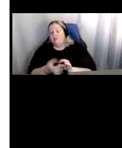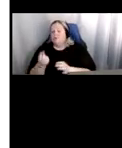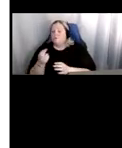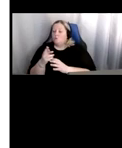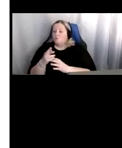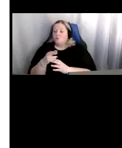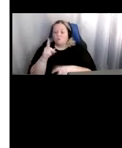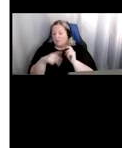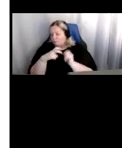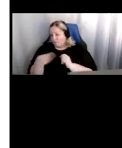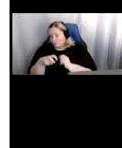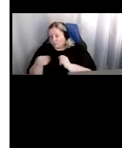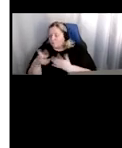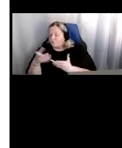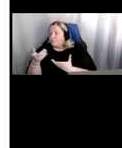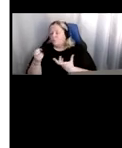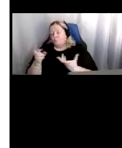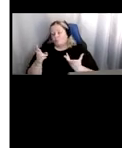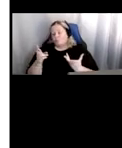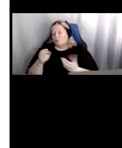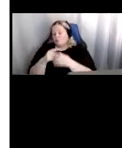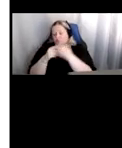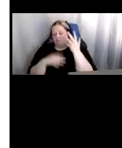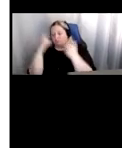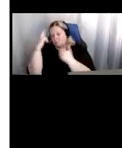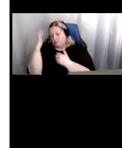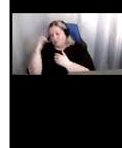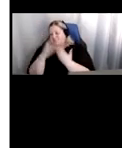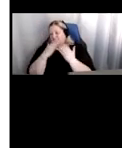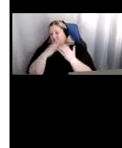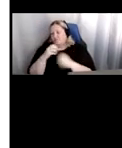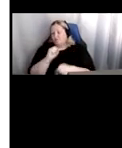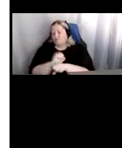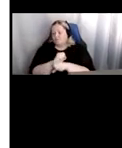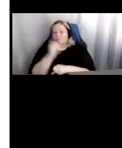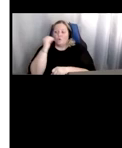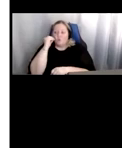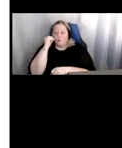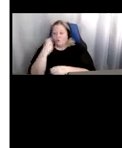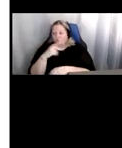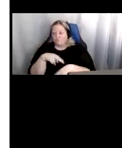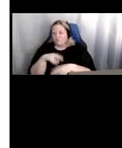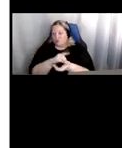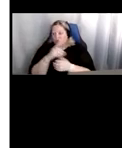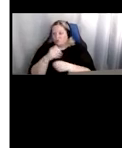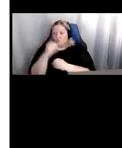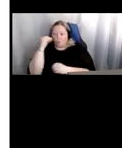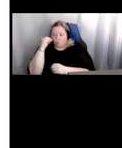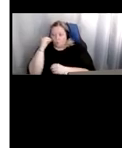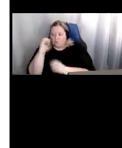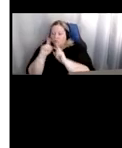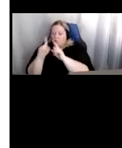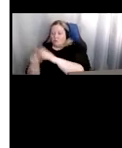of transportation, or, there's many reasons why it might be easier for someone to do telehealth as opposed to